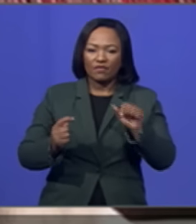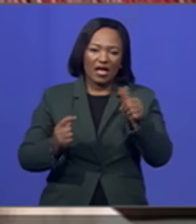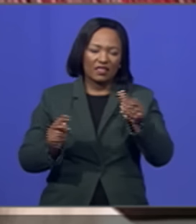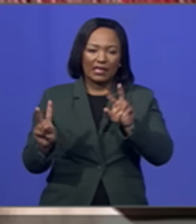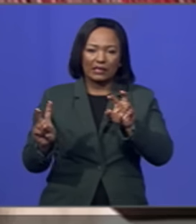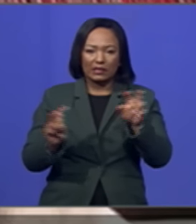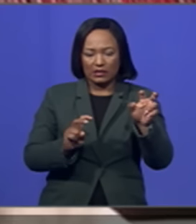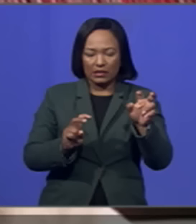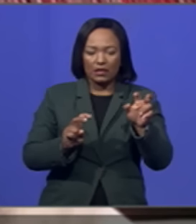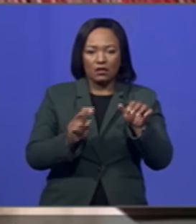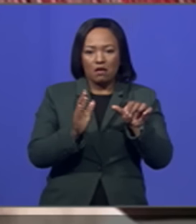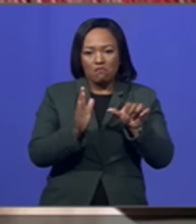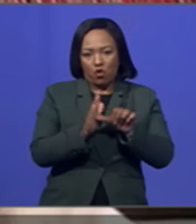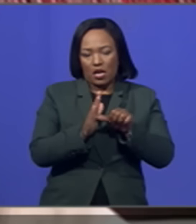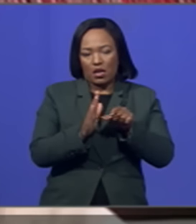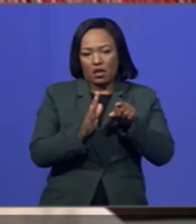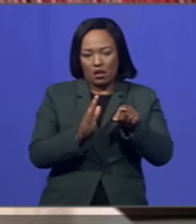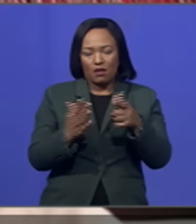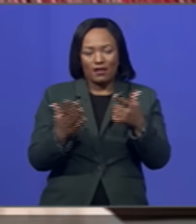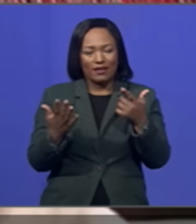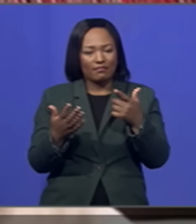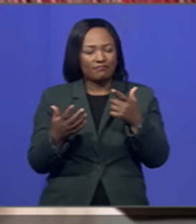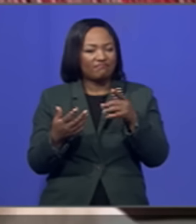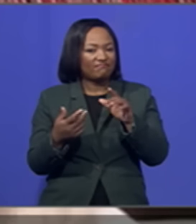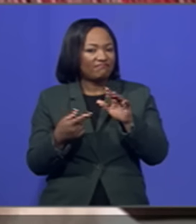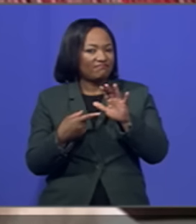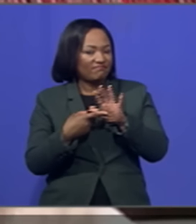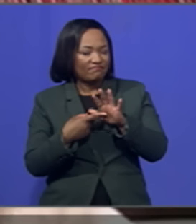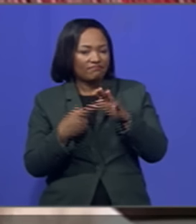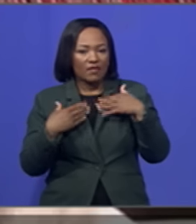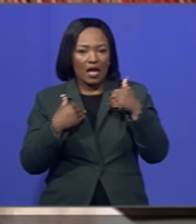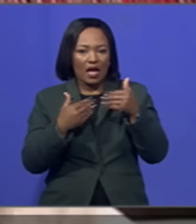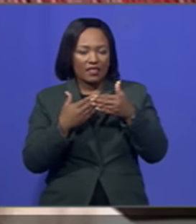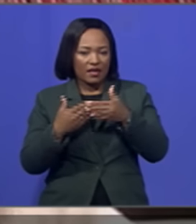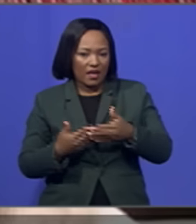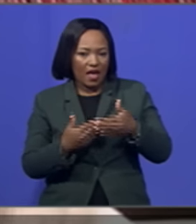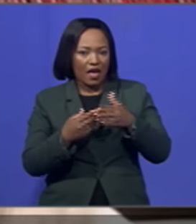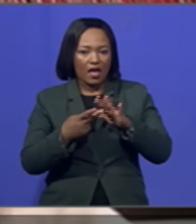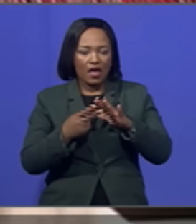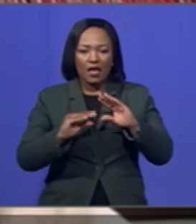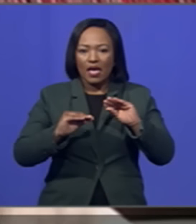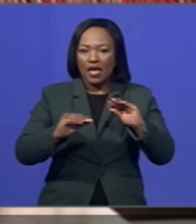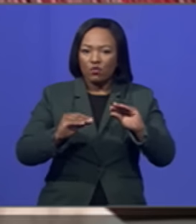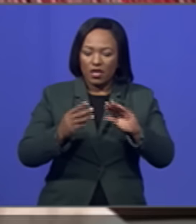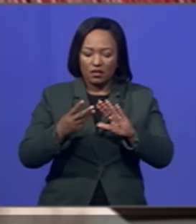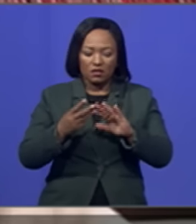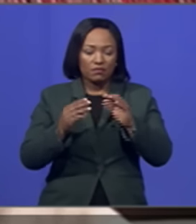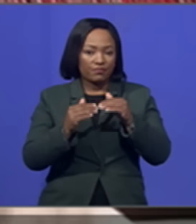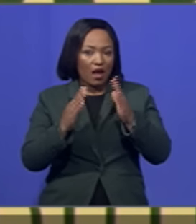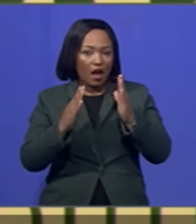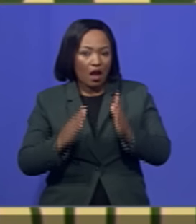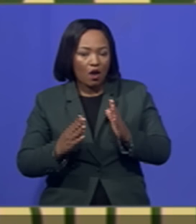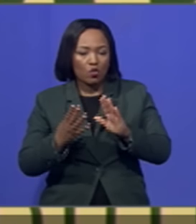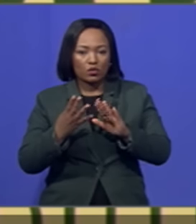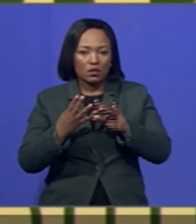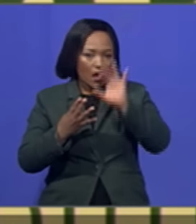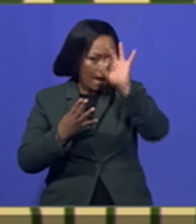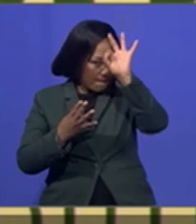far more necessary, such as healthcare and education, housing and policing and that sort of